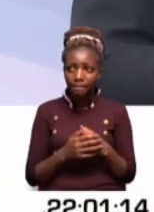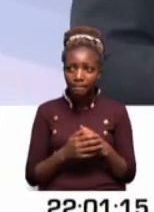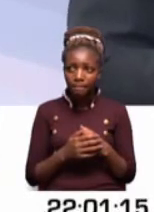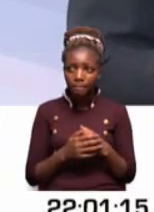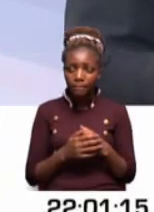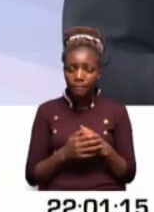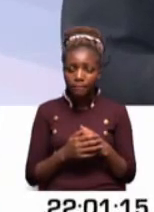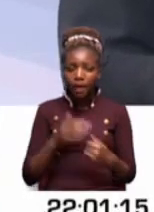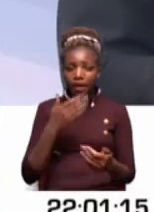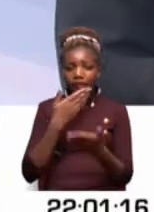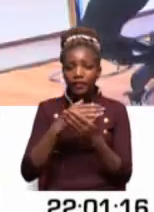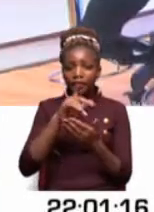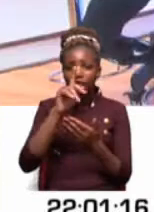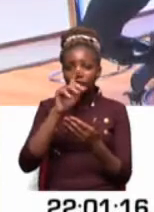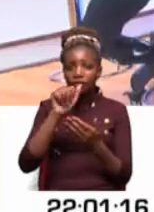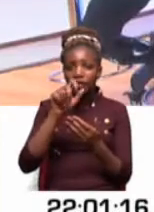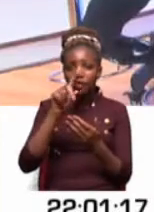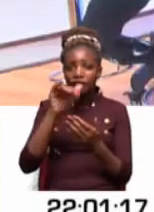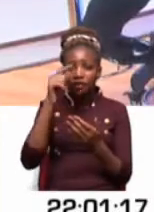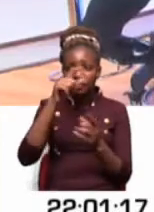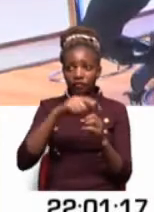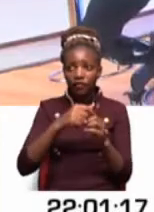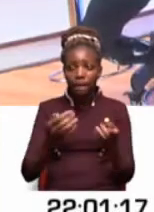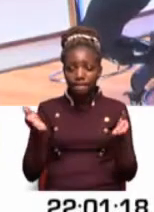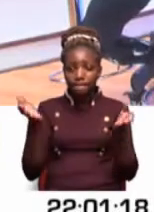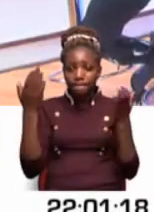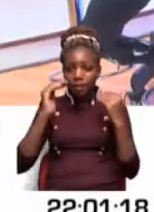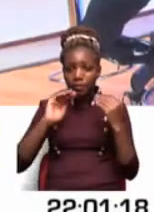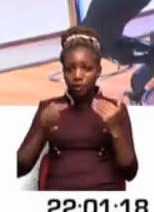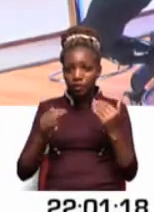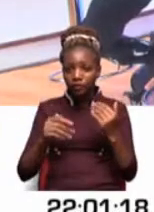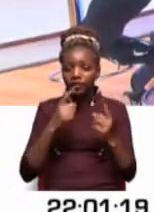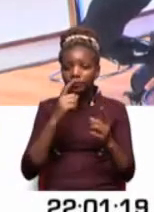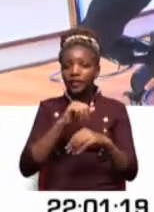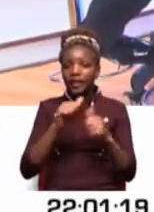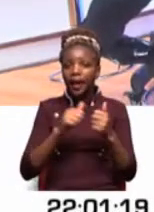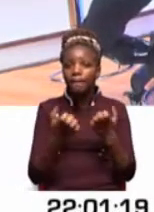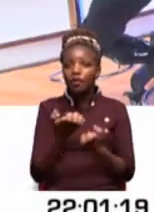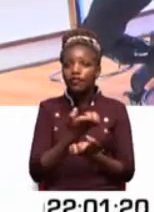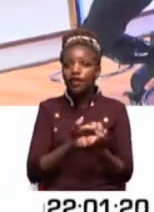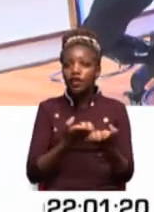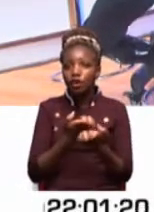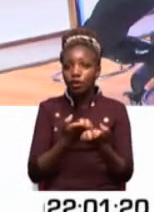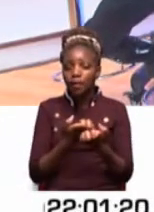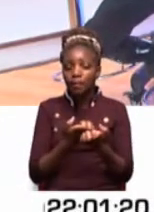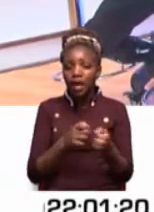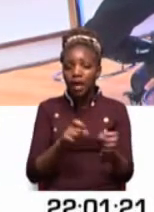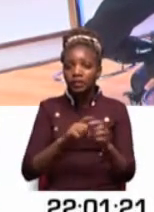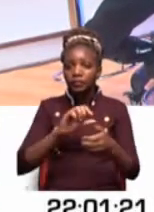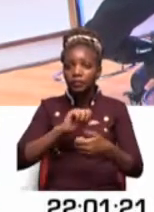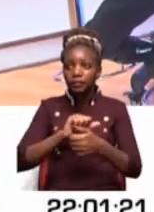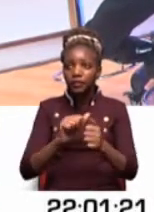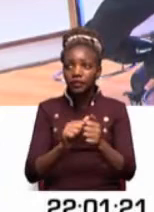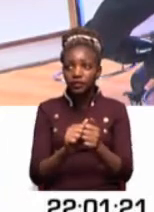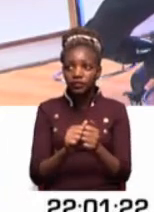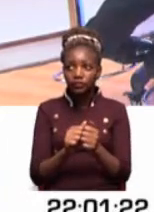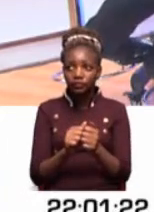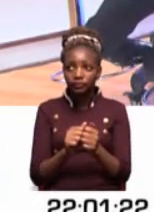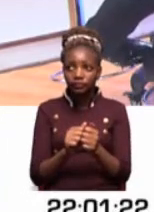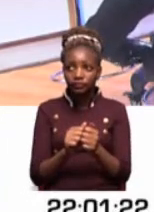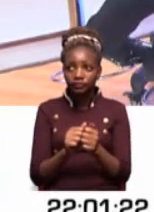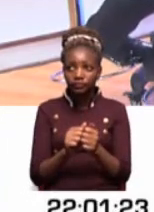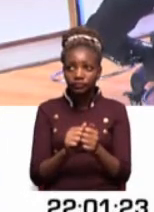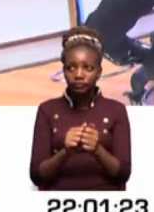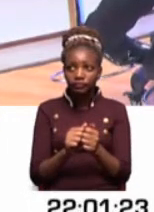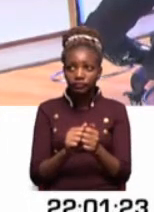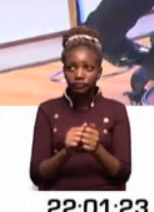Meru, of course, calling us, telling us when the economy was good and according to him, when things changed. Benji? Not according to him. You can see